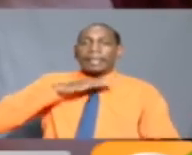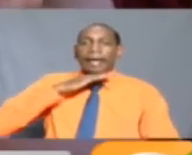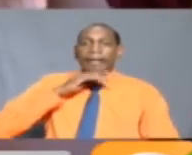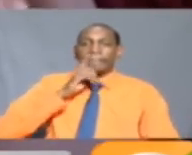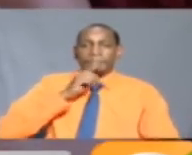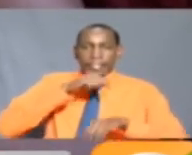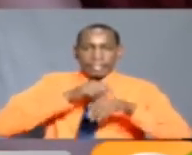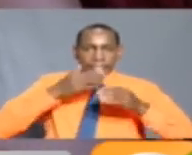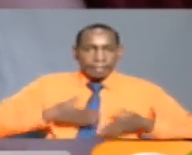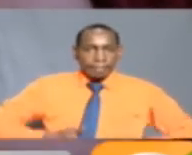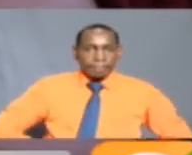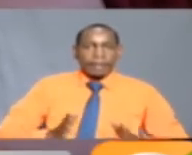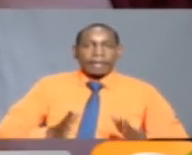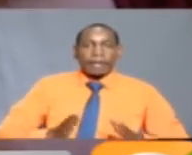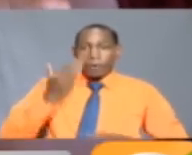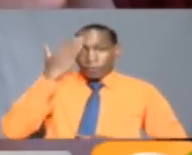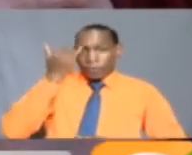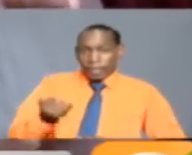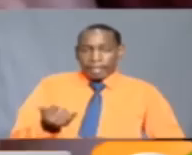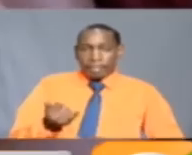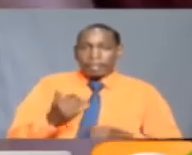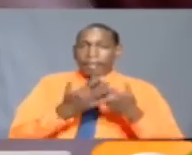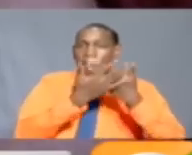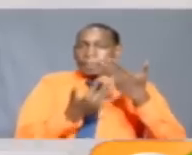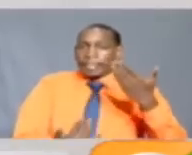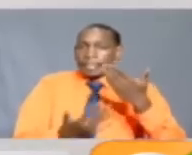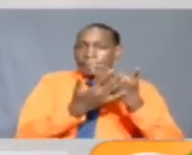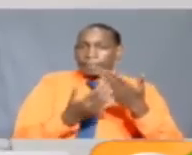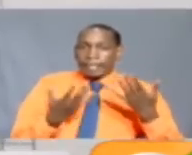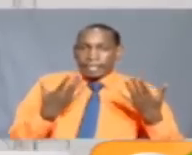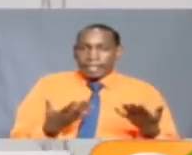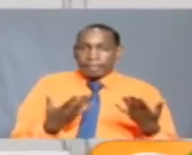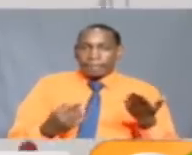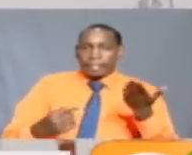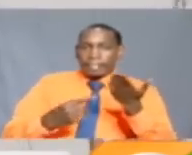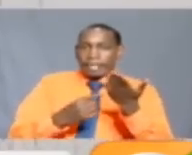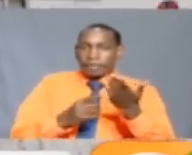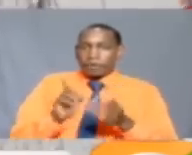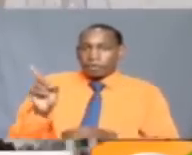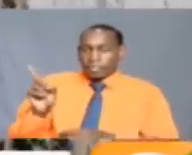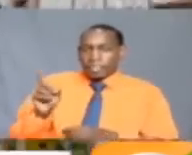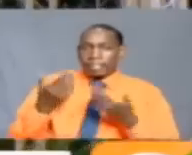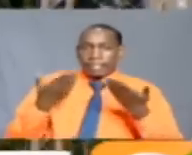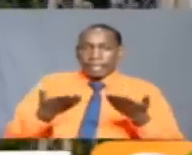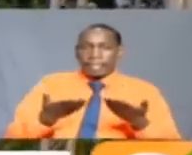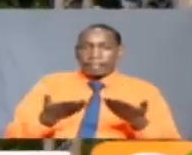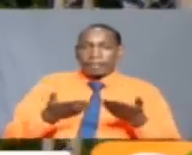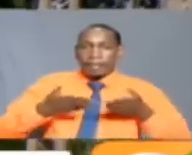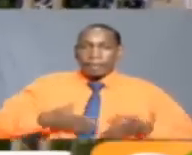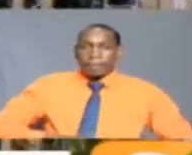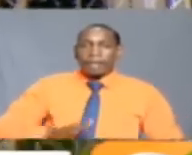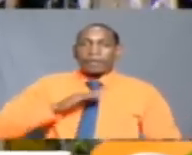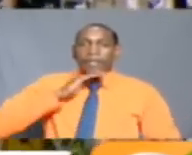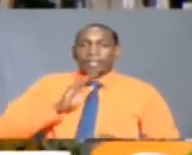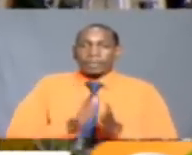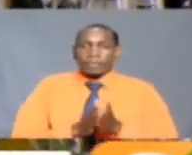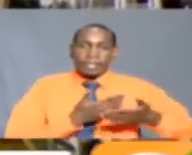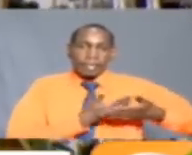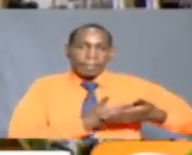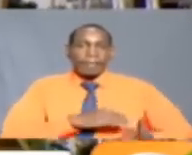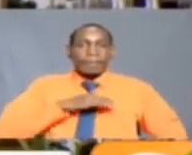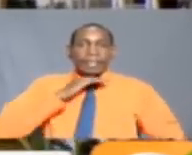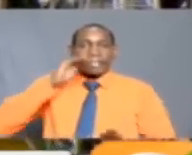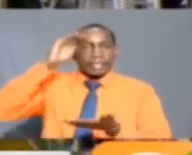bringing life on this earth because of hemorrhage. This innovation has ensured that maternal deaths and infant mortalities